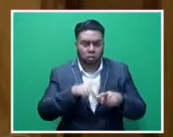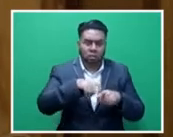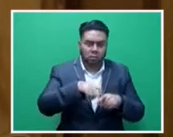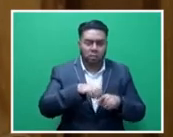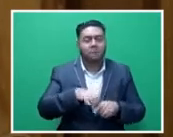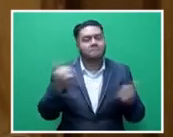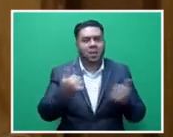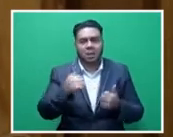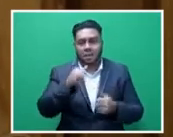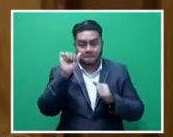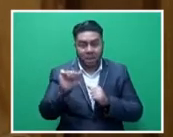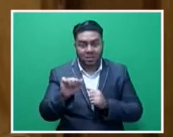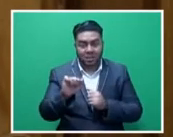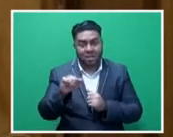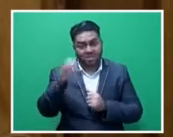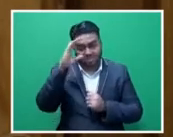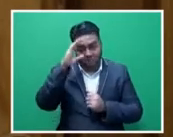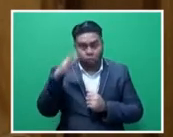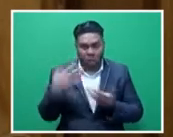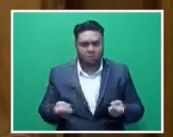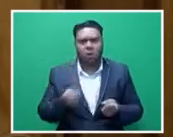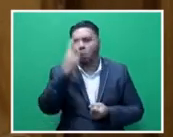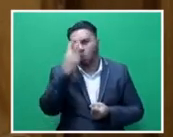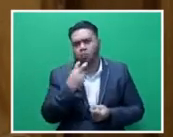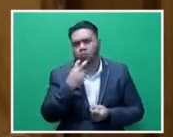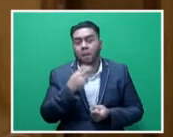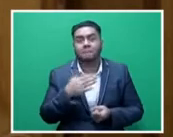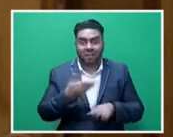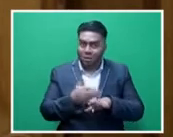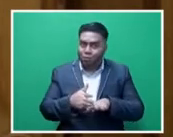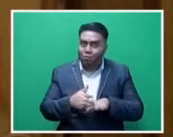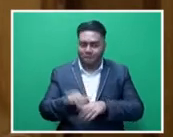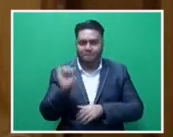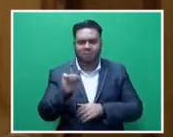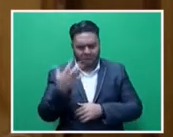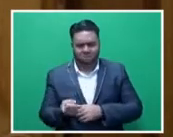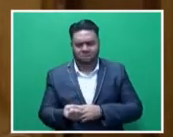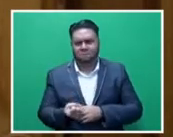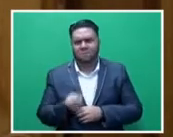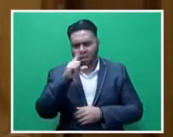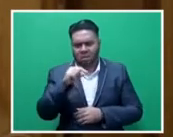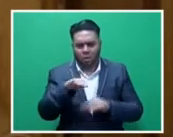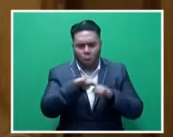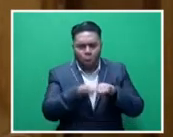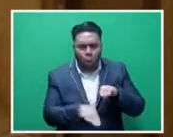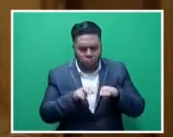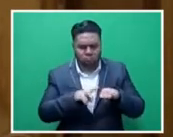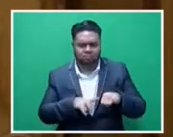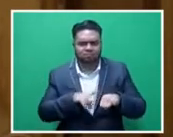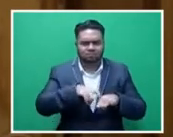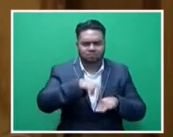old, and the new buses obviously have some provisions. And I must say, Ms. Honorable